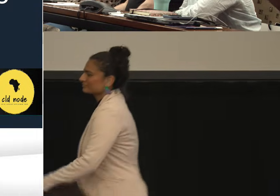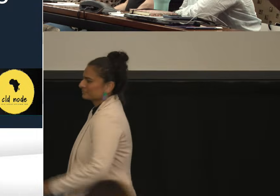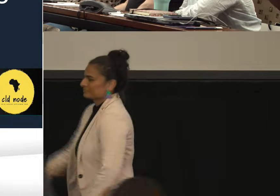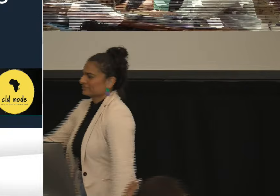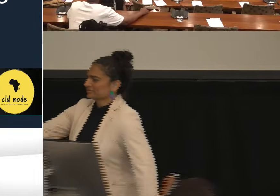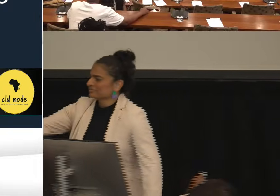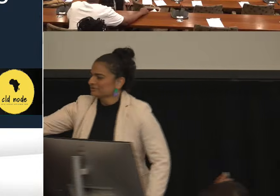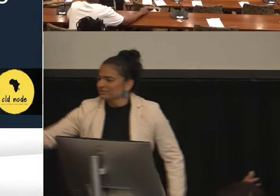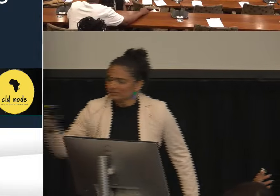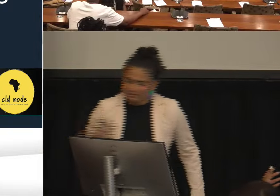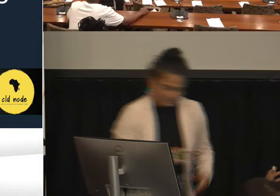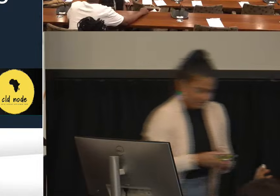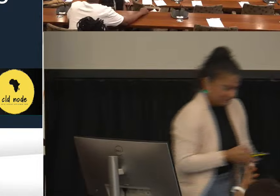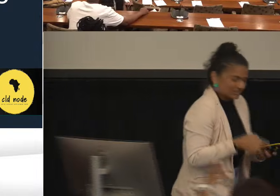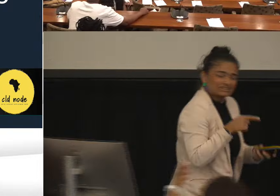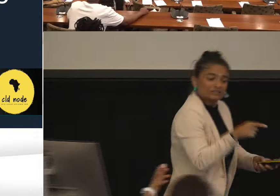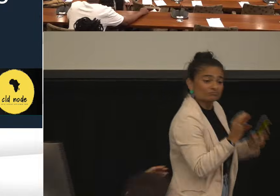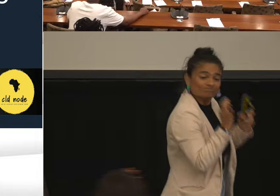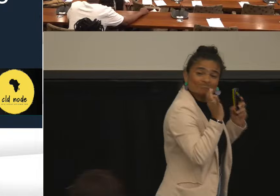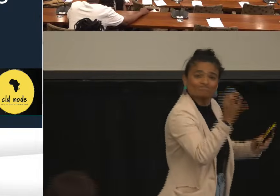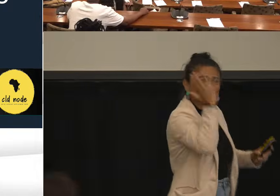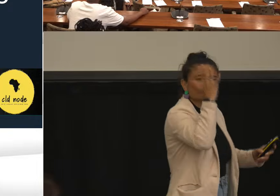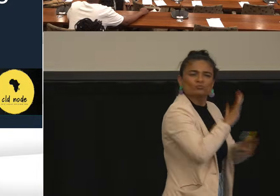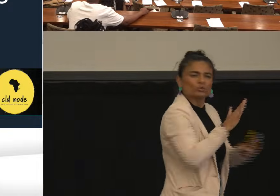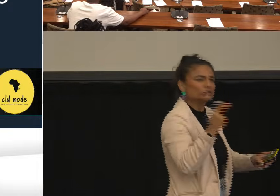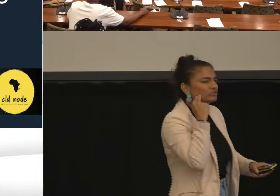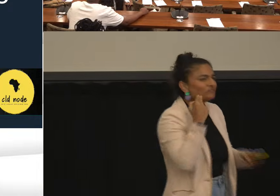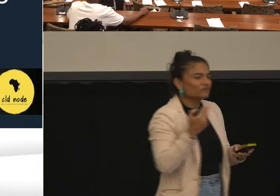Candice, can you be my clicker?